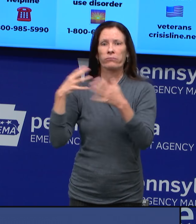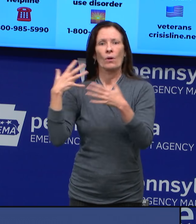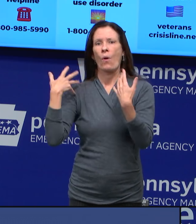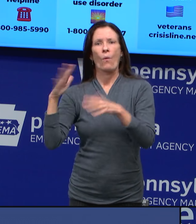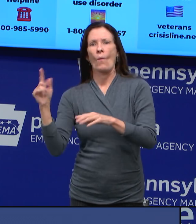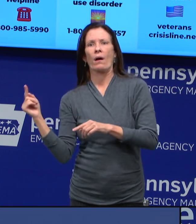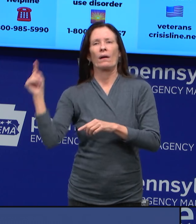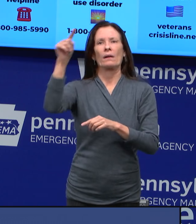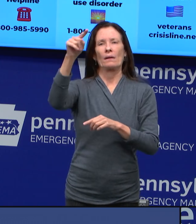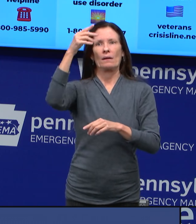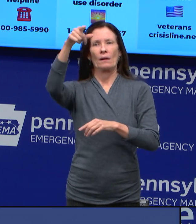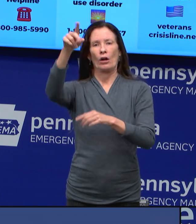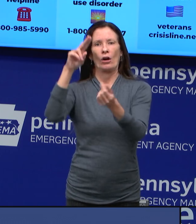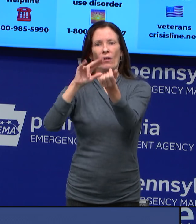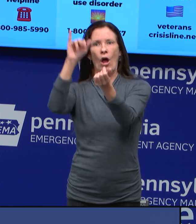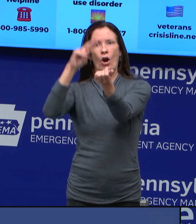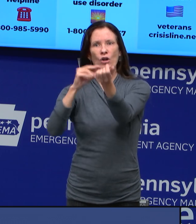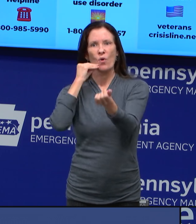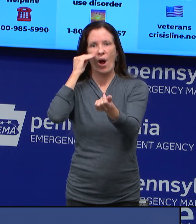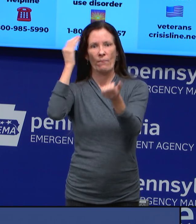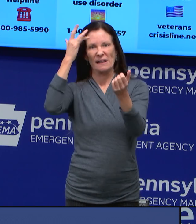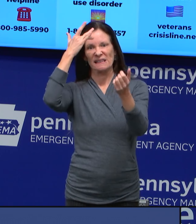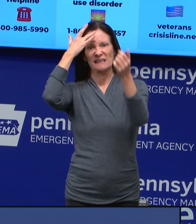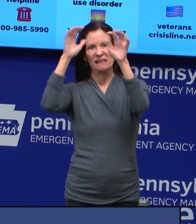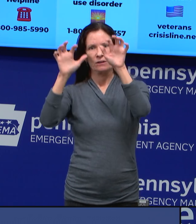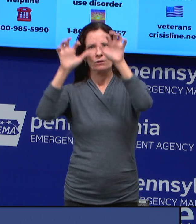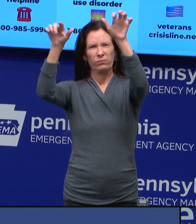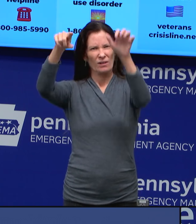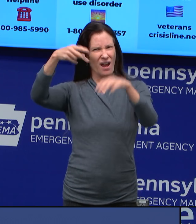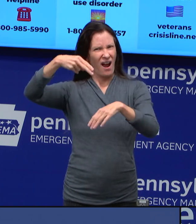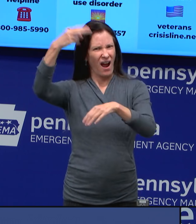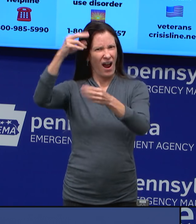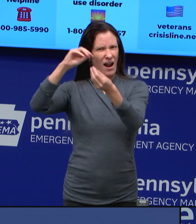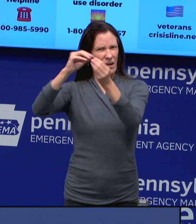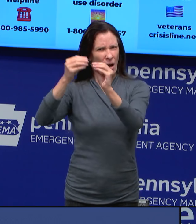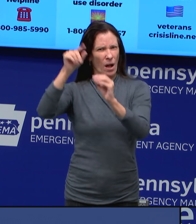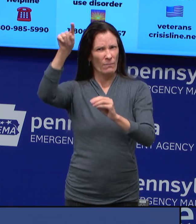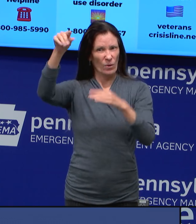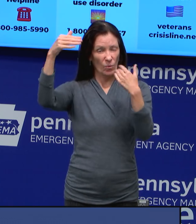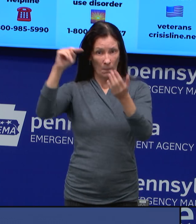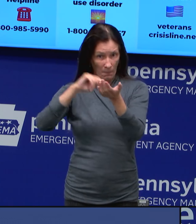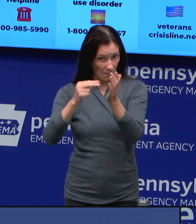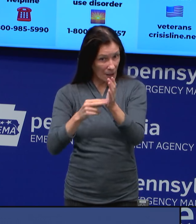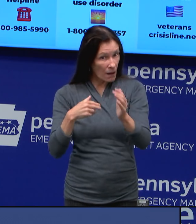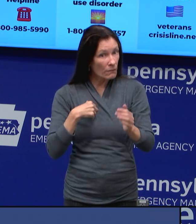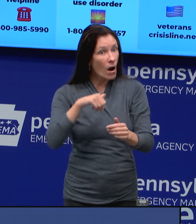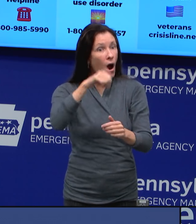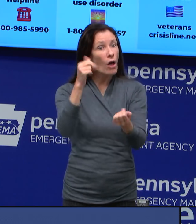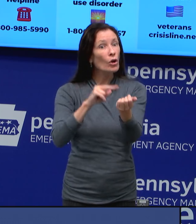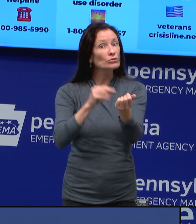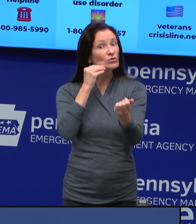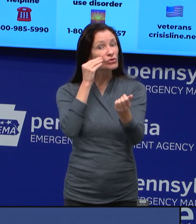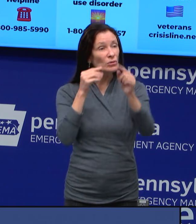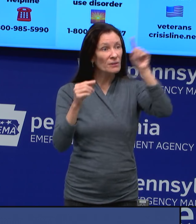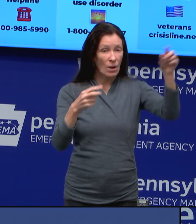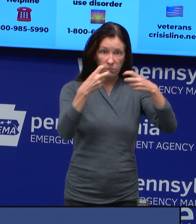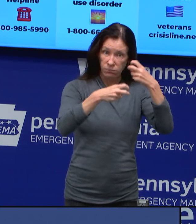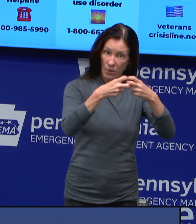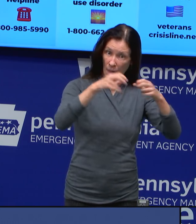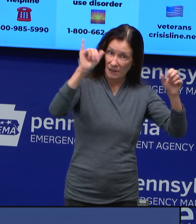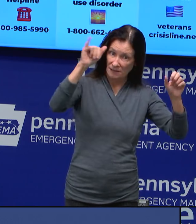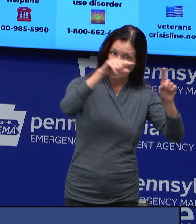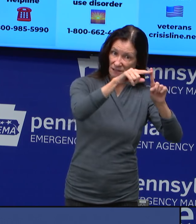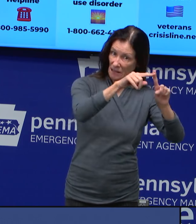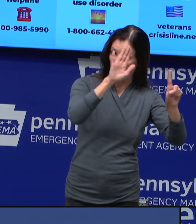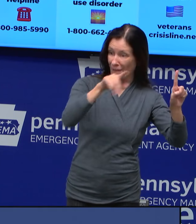a large number, and is that a problem at other private or public nursing homes statewide? Well, what I've said before is